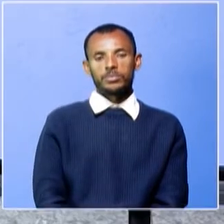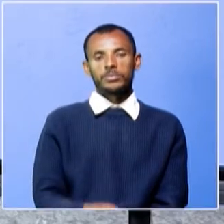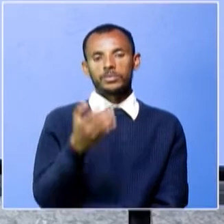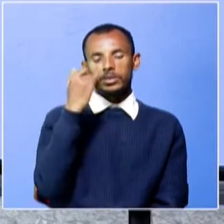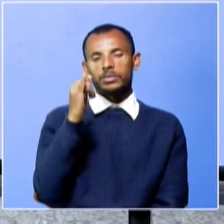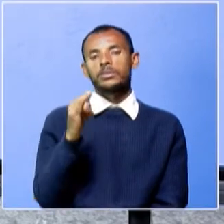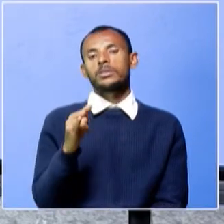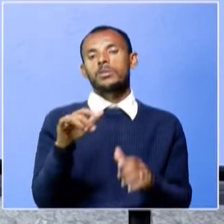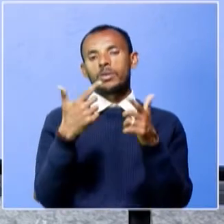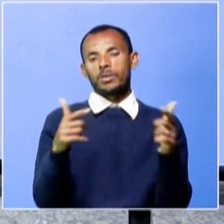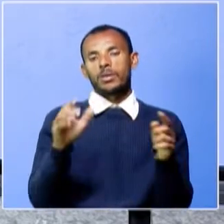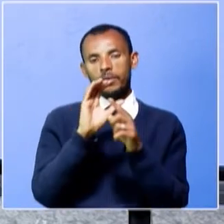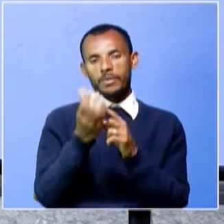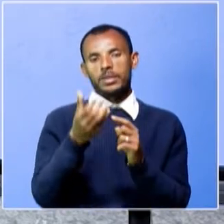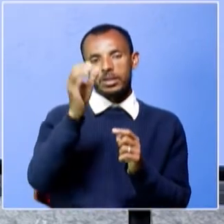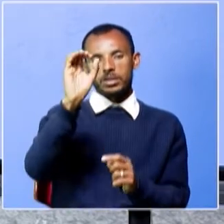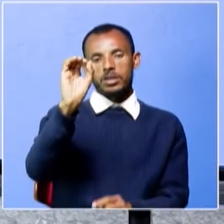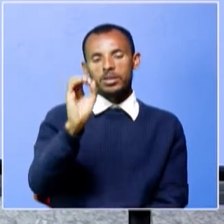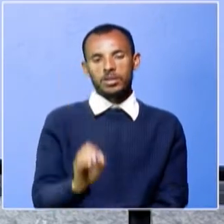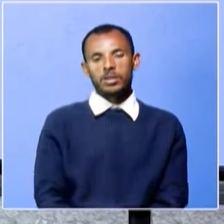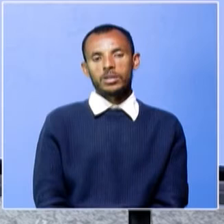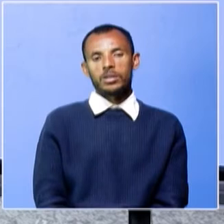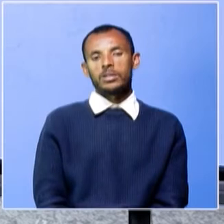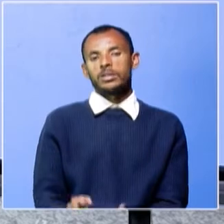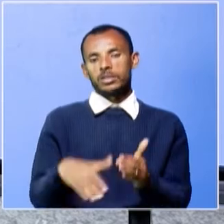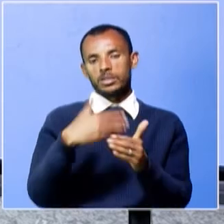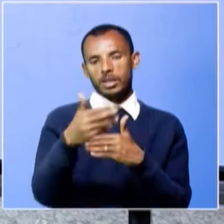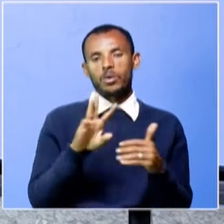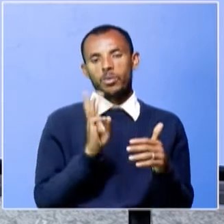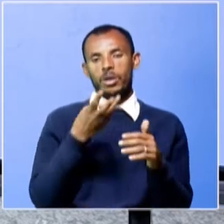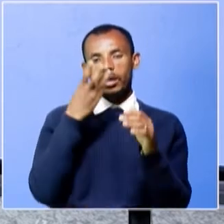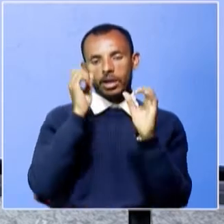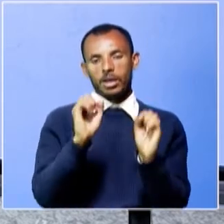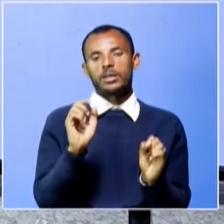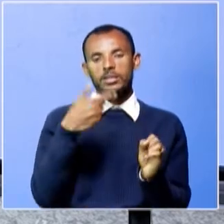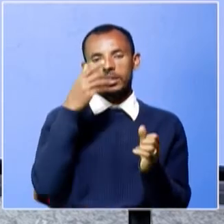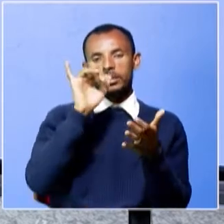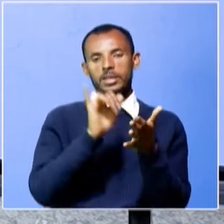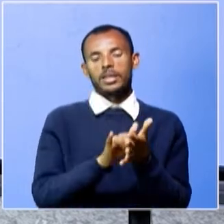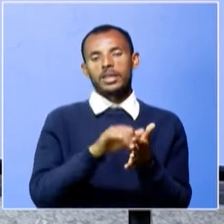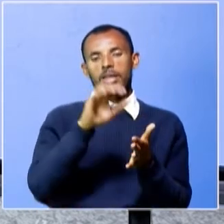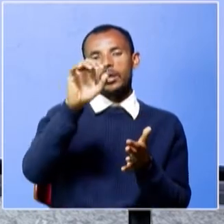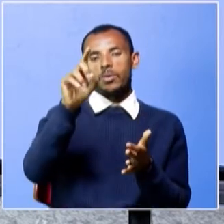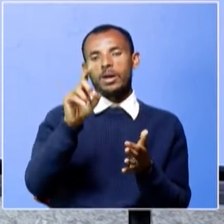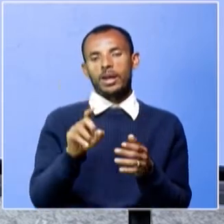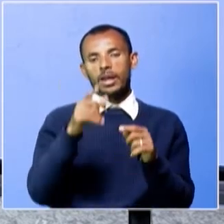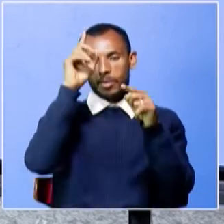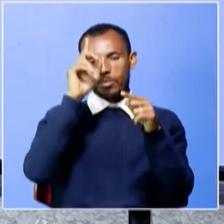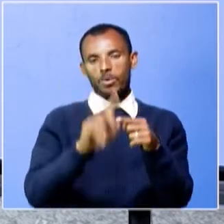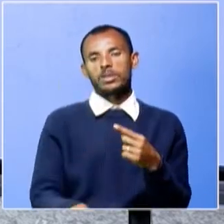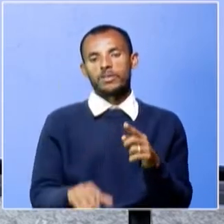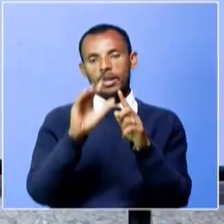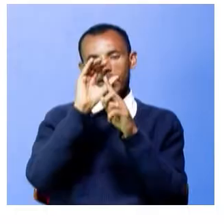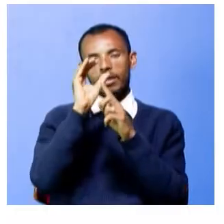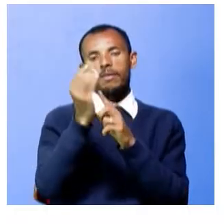If the probability of an event is 0, then we can say that E1 is impossible